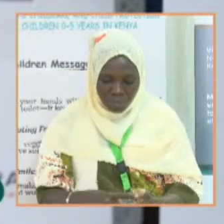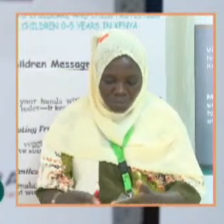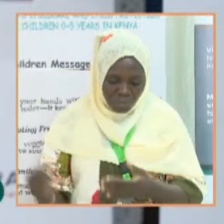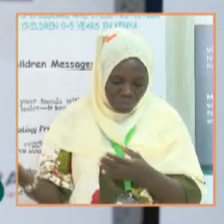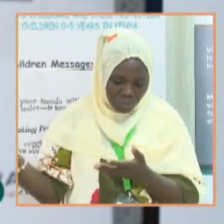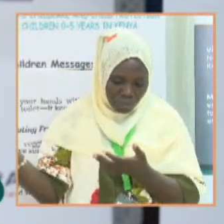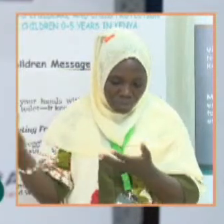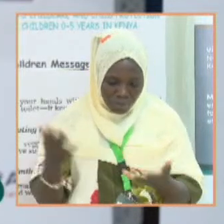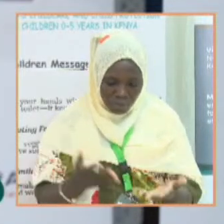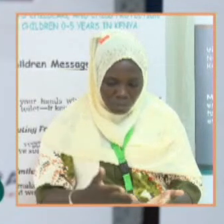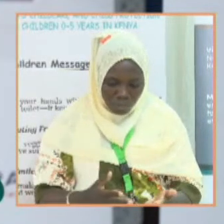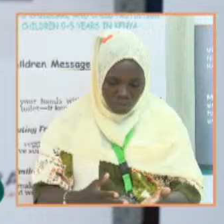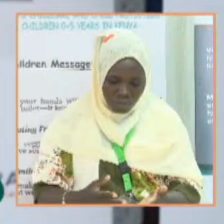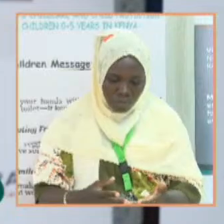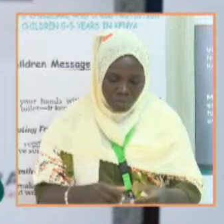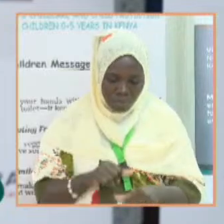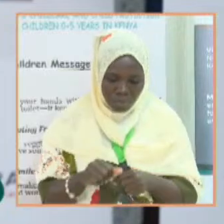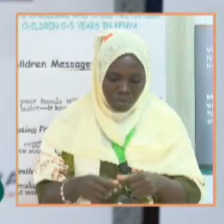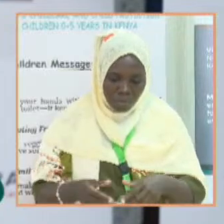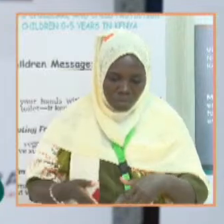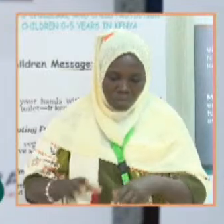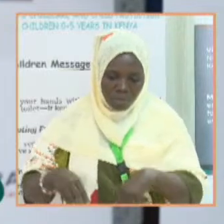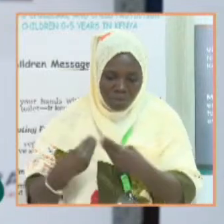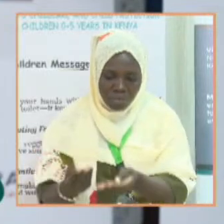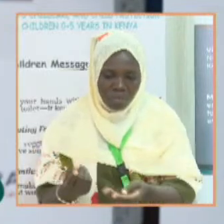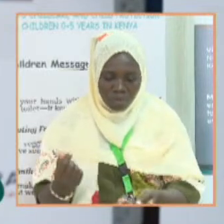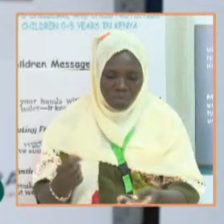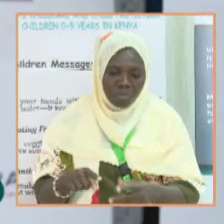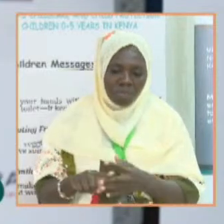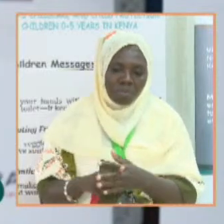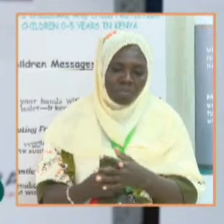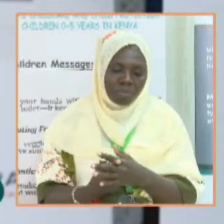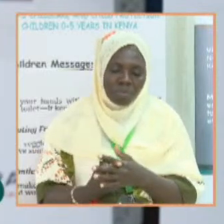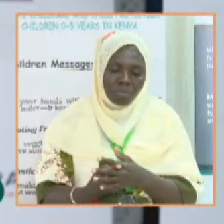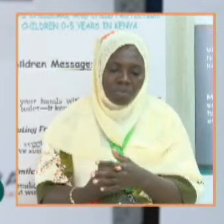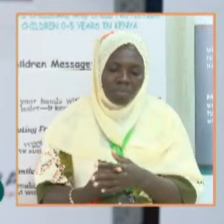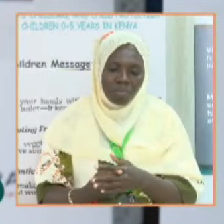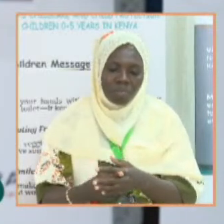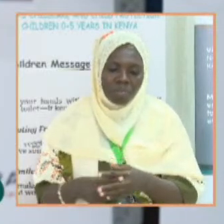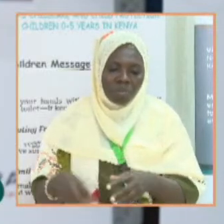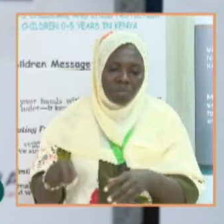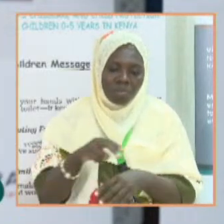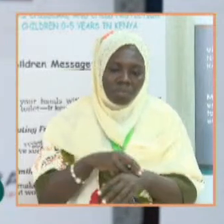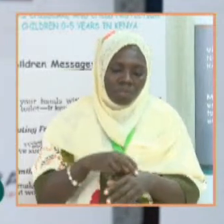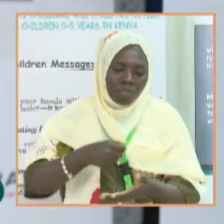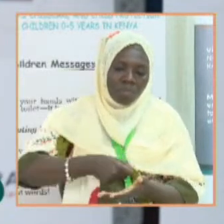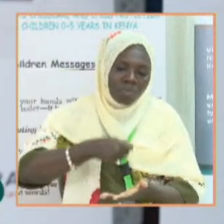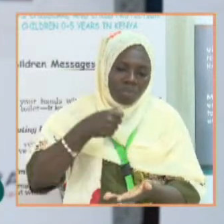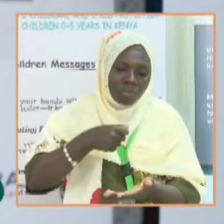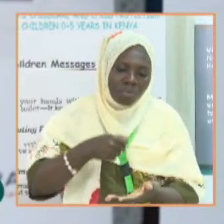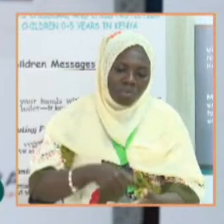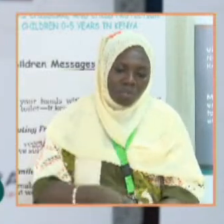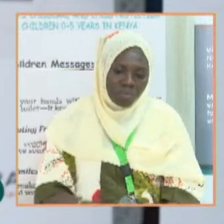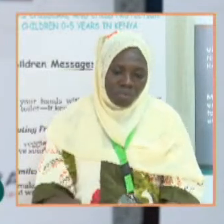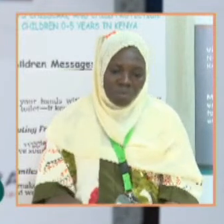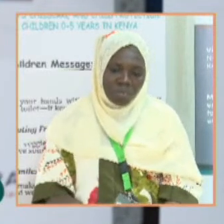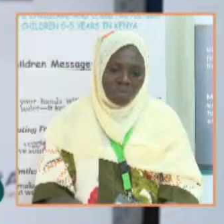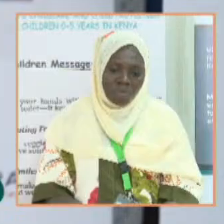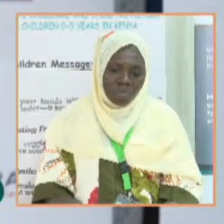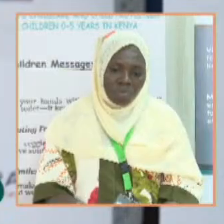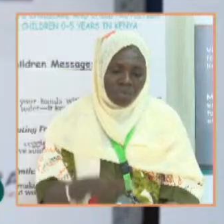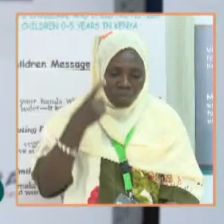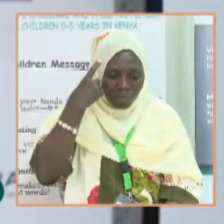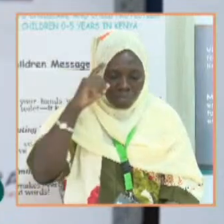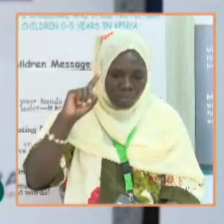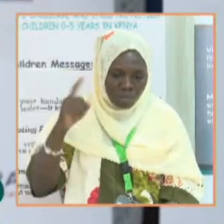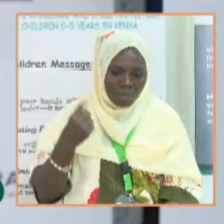allocation. So we started with the national budget, that's the Ministry of Education budget. For the first